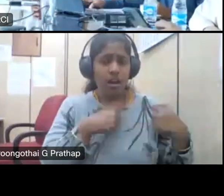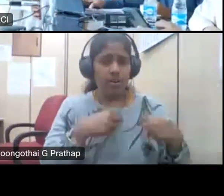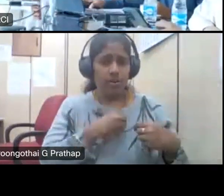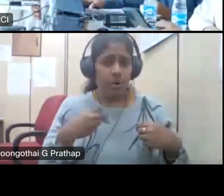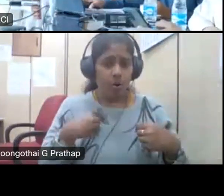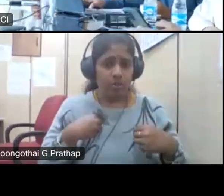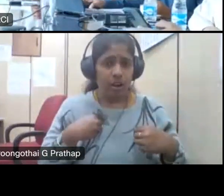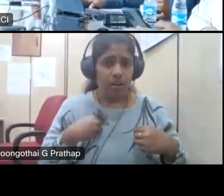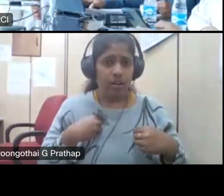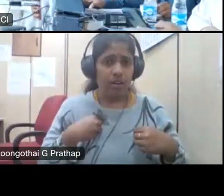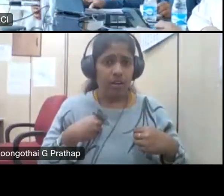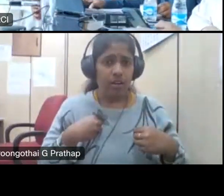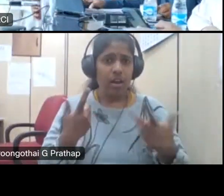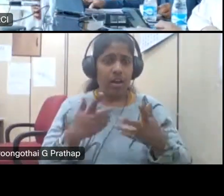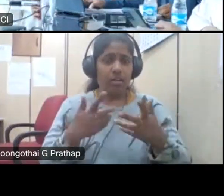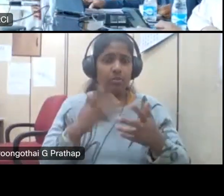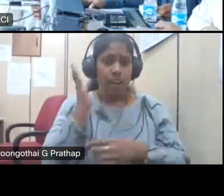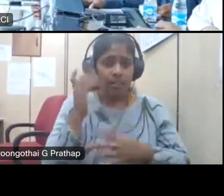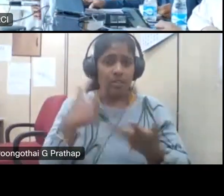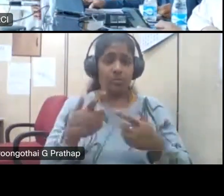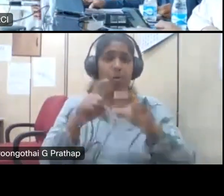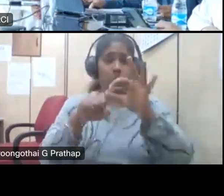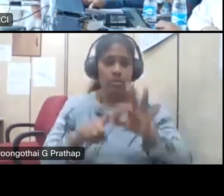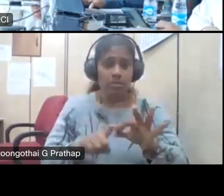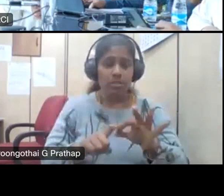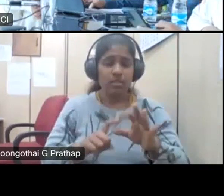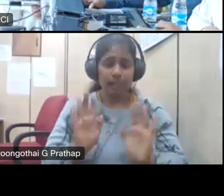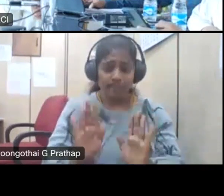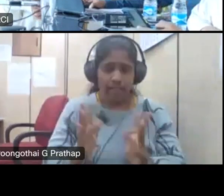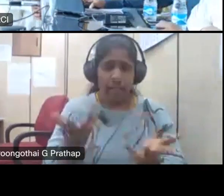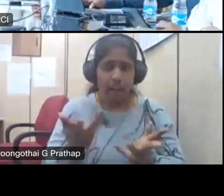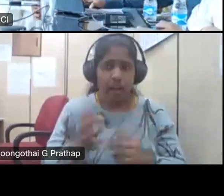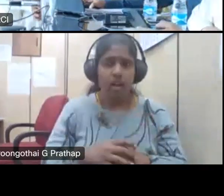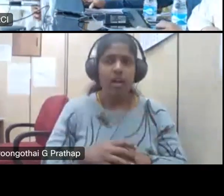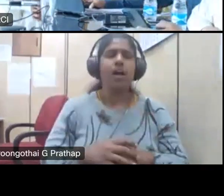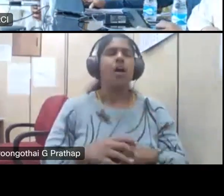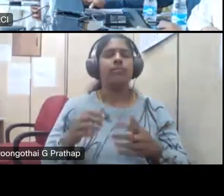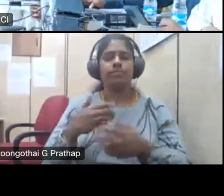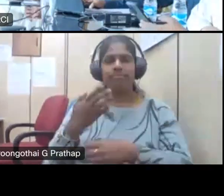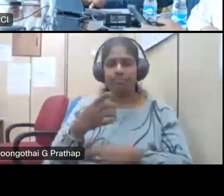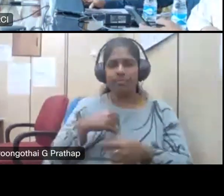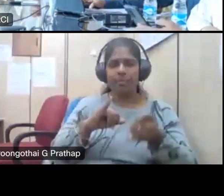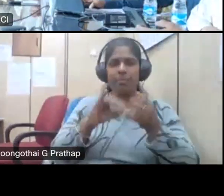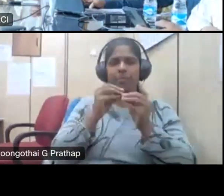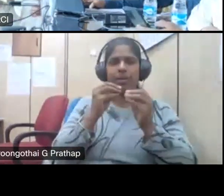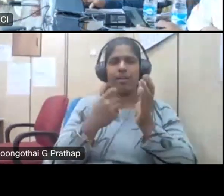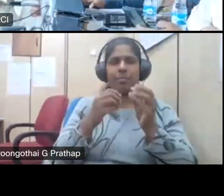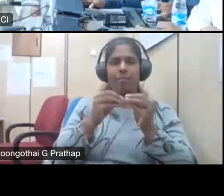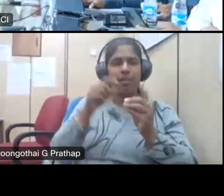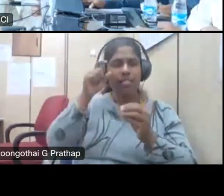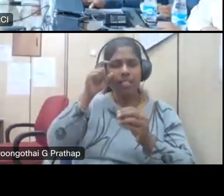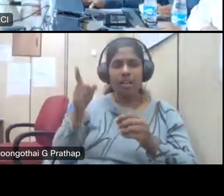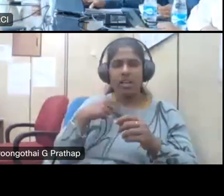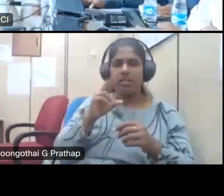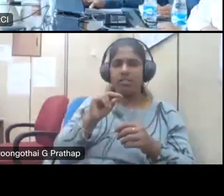Question and answer, sir? Yeah, yeah, for the heart. On the heart you have questions, sir. The thing is that Smita ma'am had